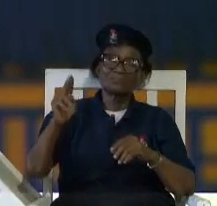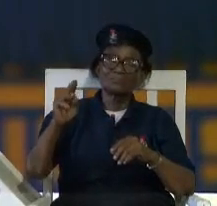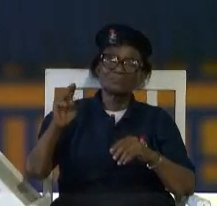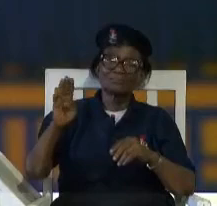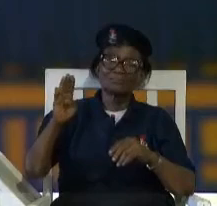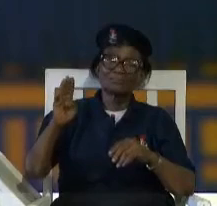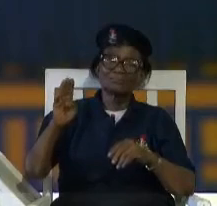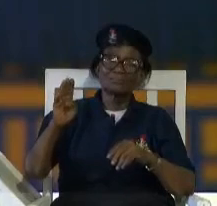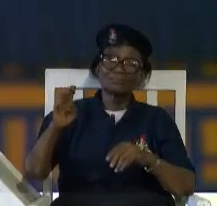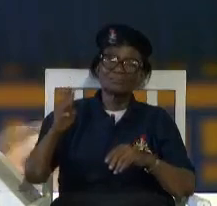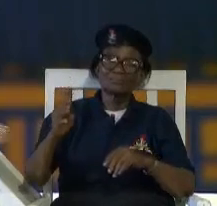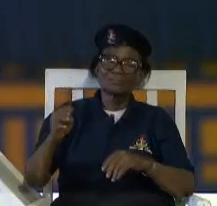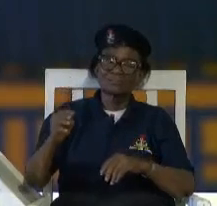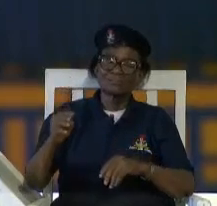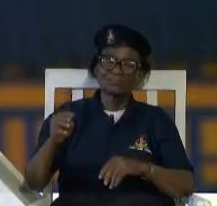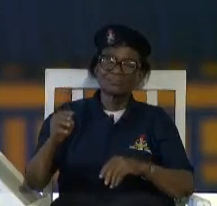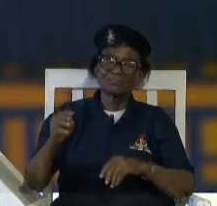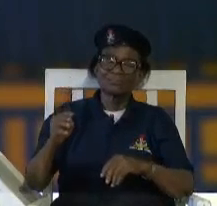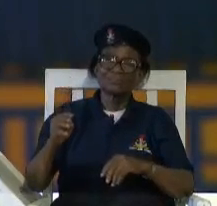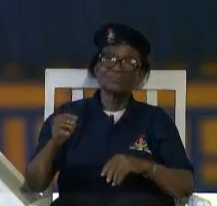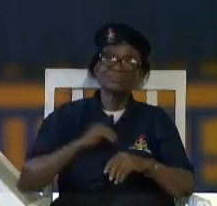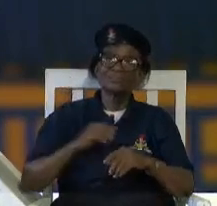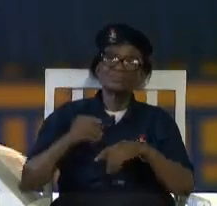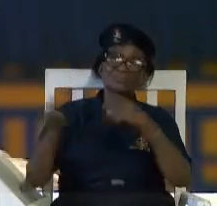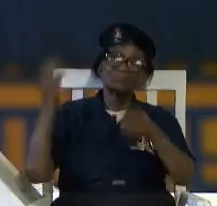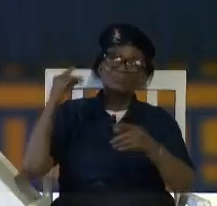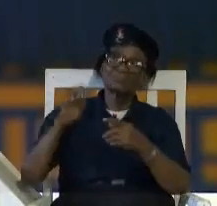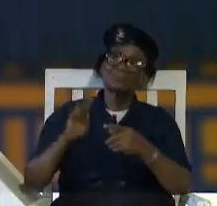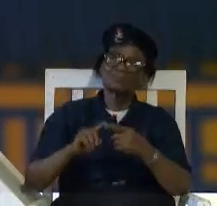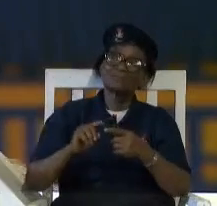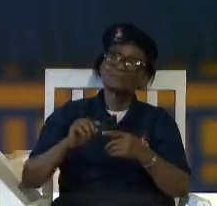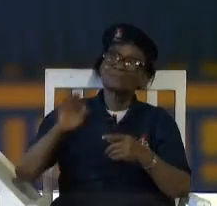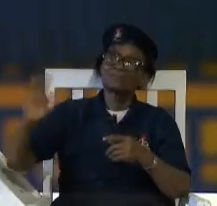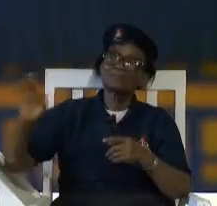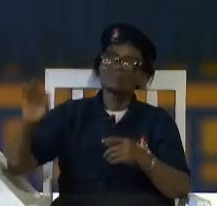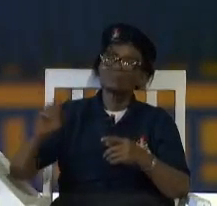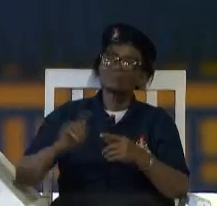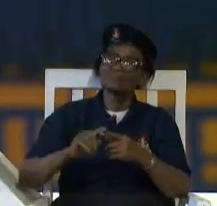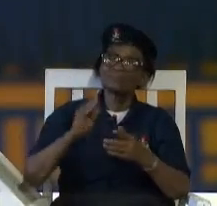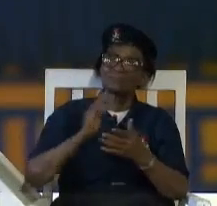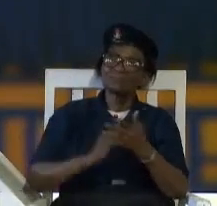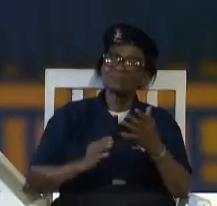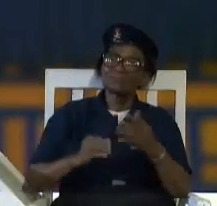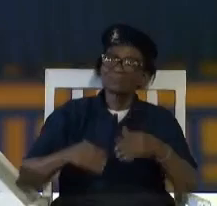I went there to preach to some young students.